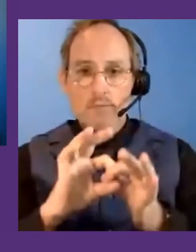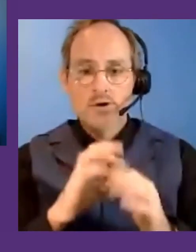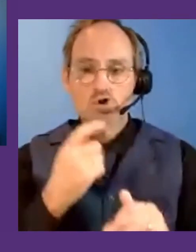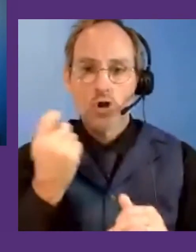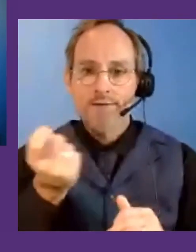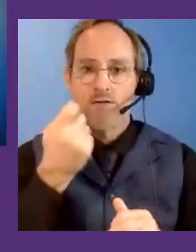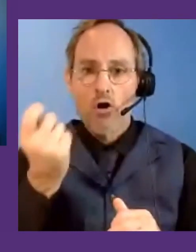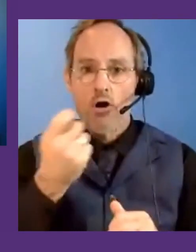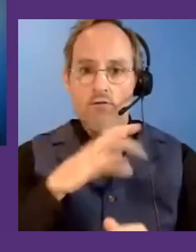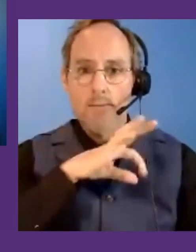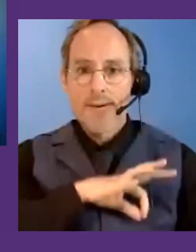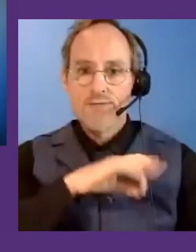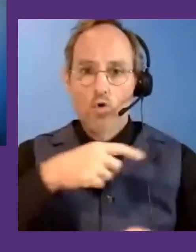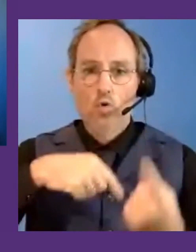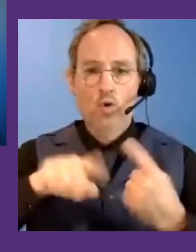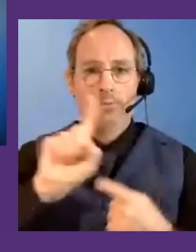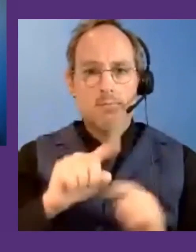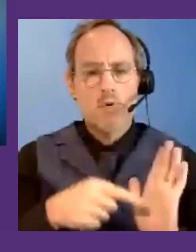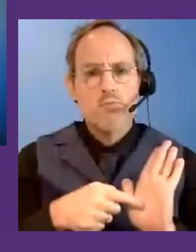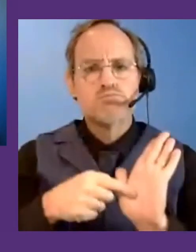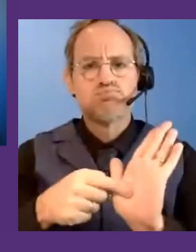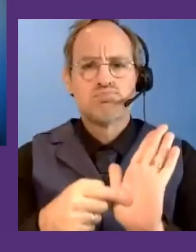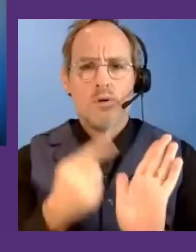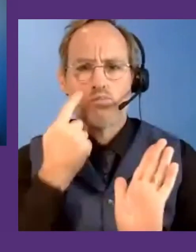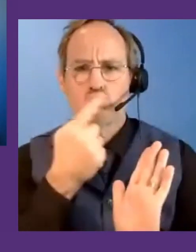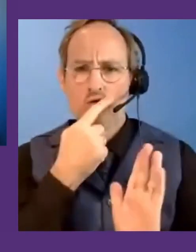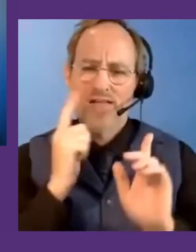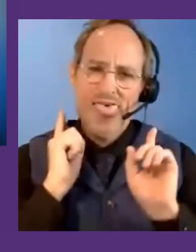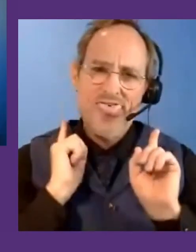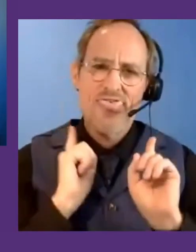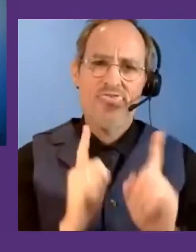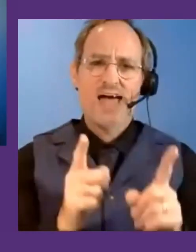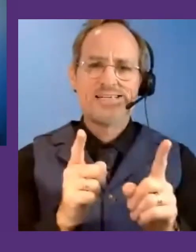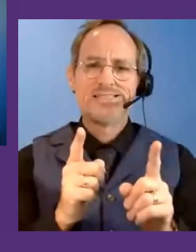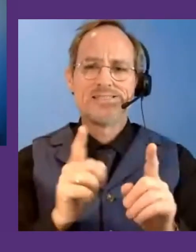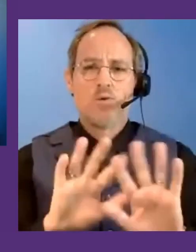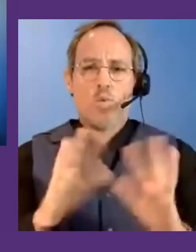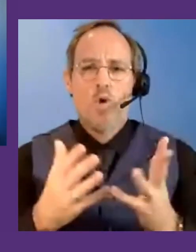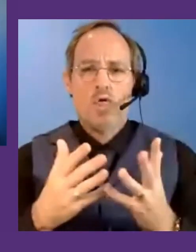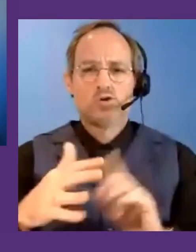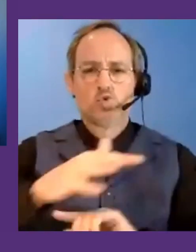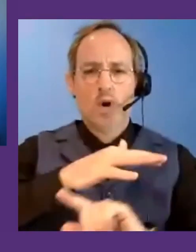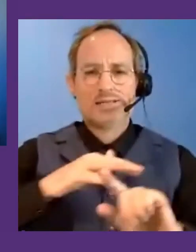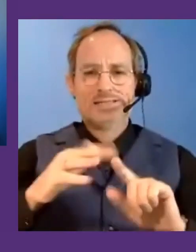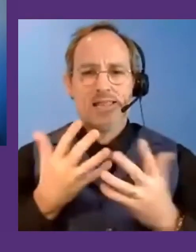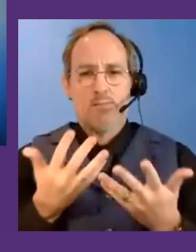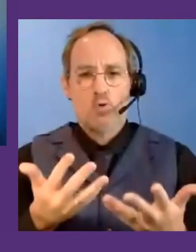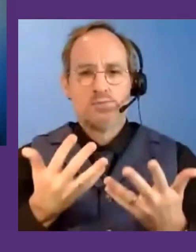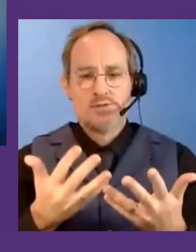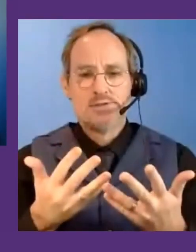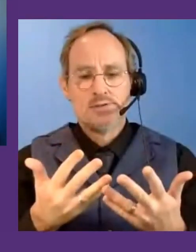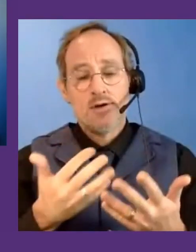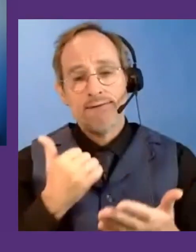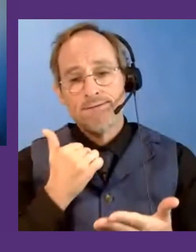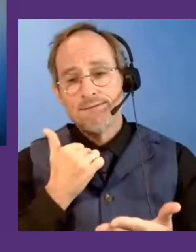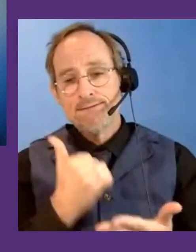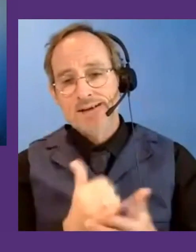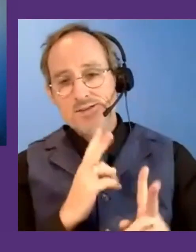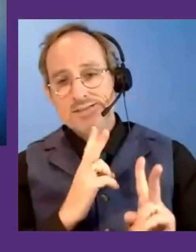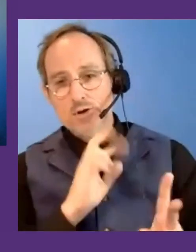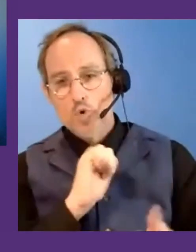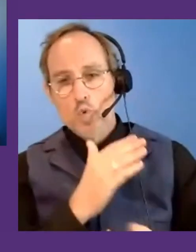all, I think that's where we're at as a world and a society right now. So I just want to say it's brilliant to see the work you all are doing.